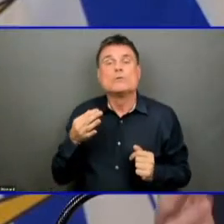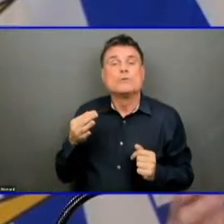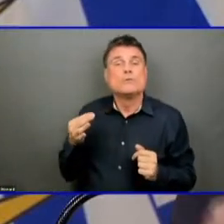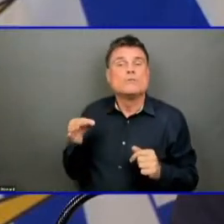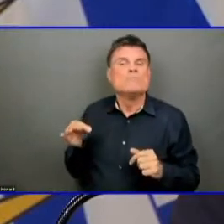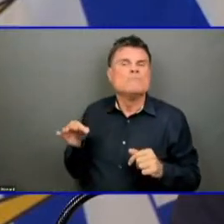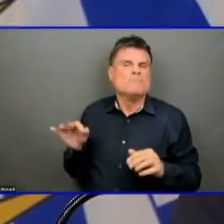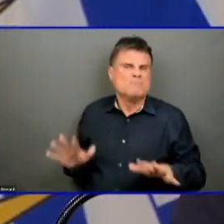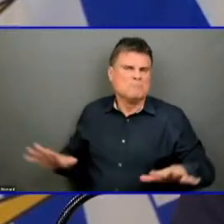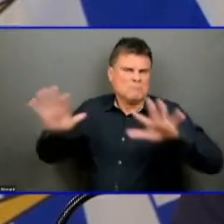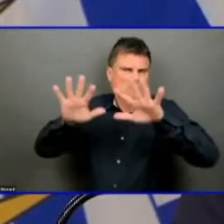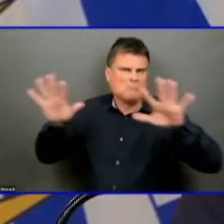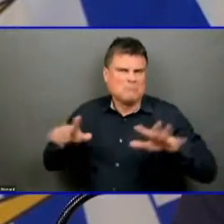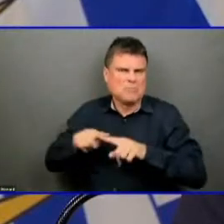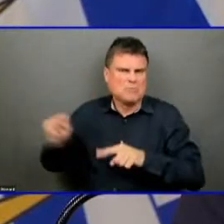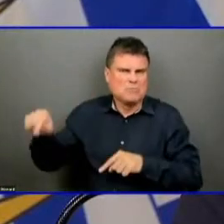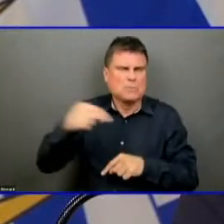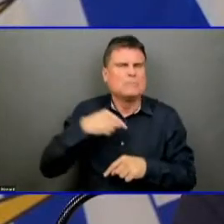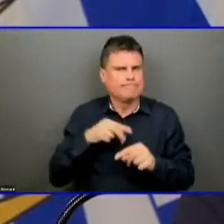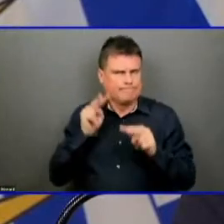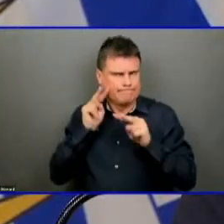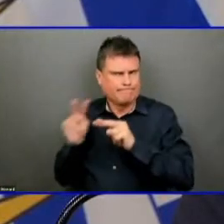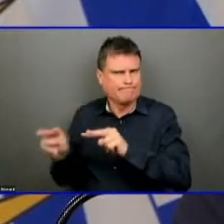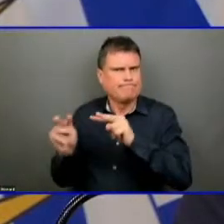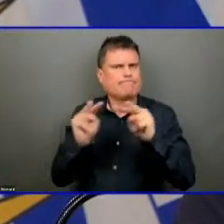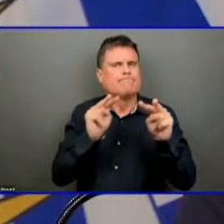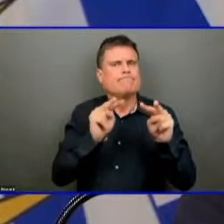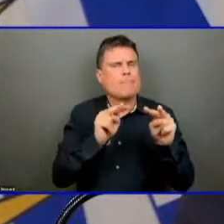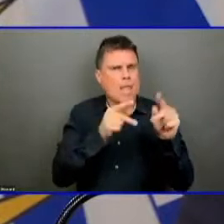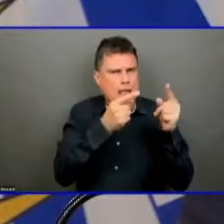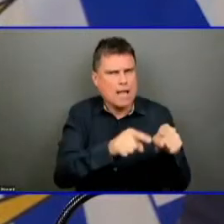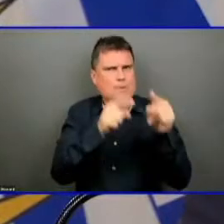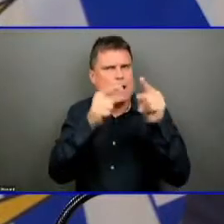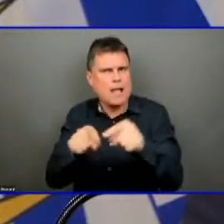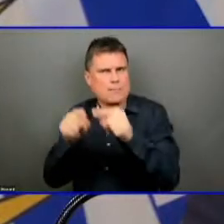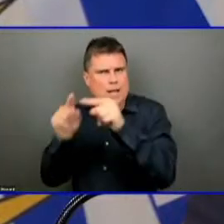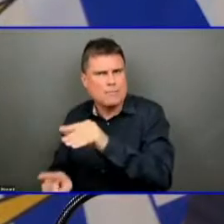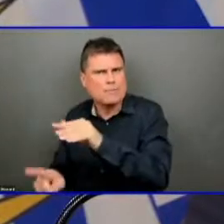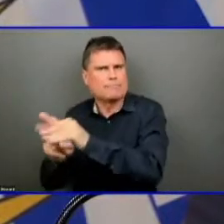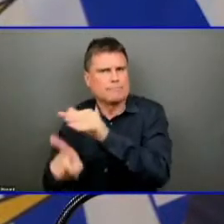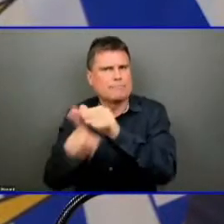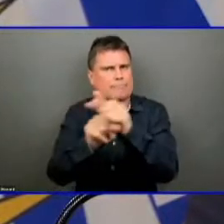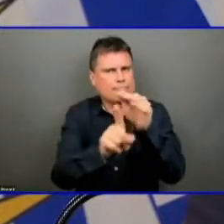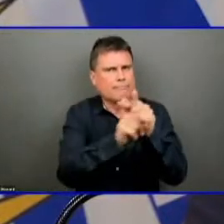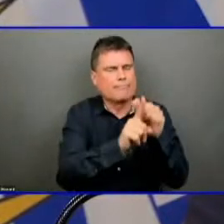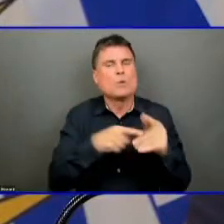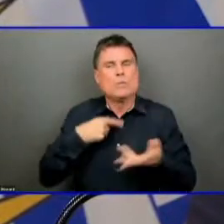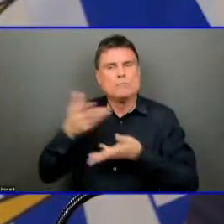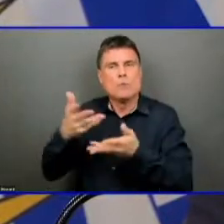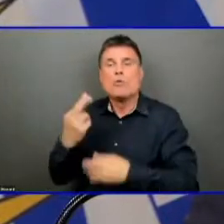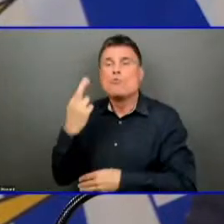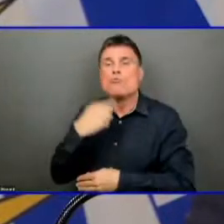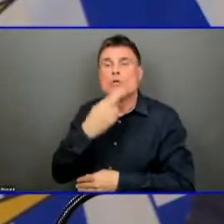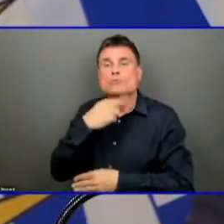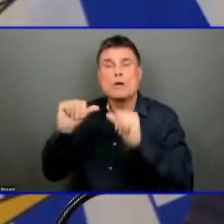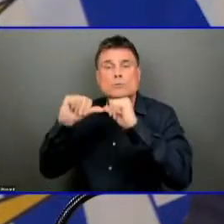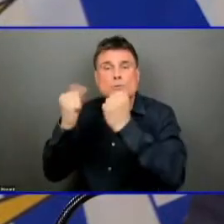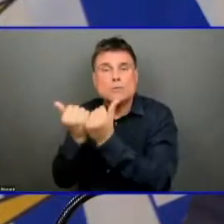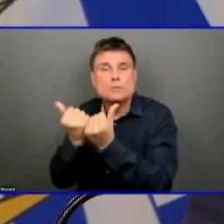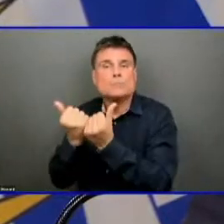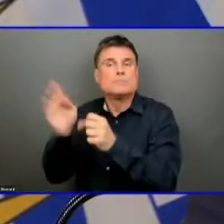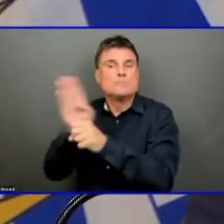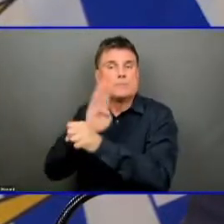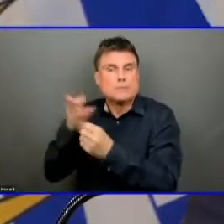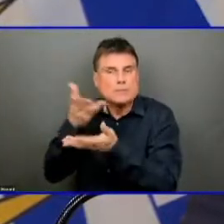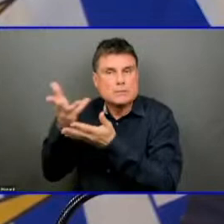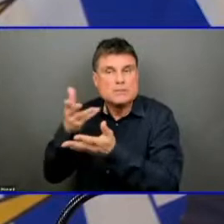and consultation with the restaurant associations. People were following COVID safety plans and we're